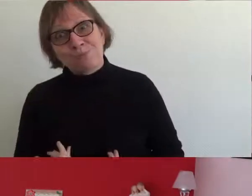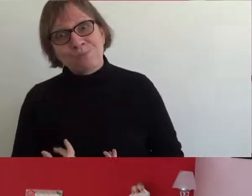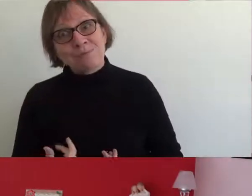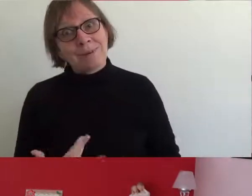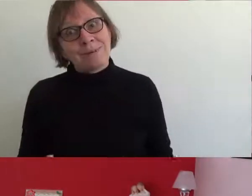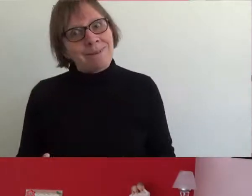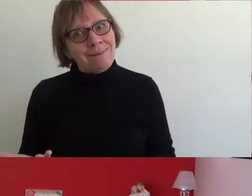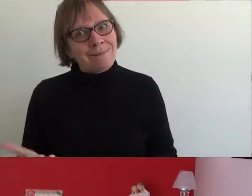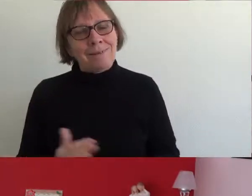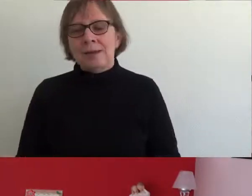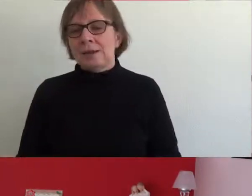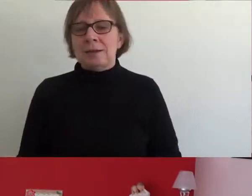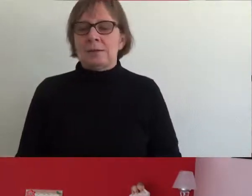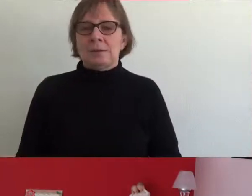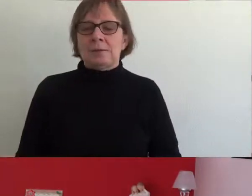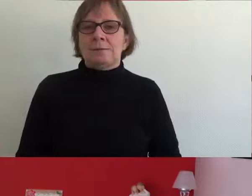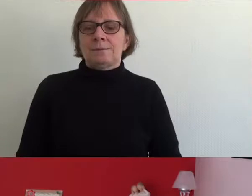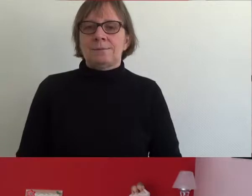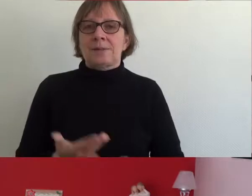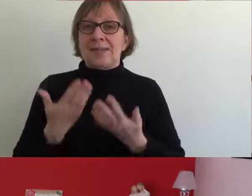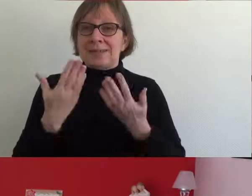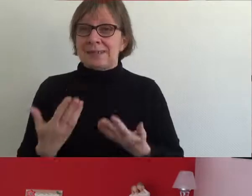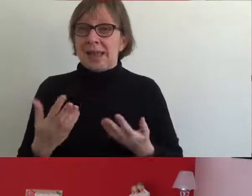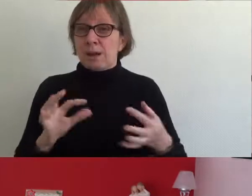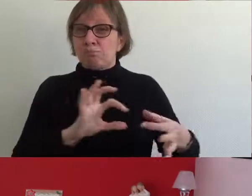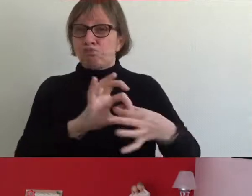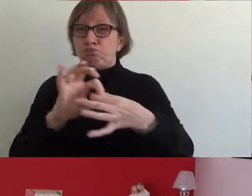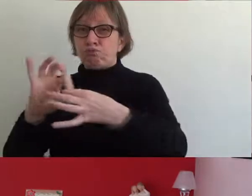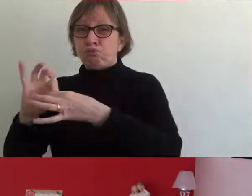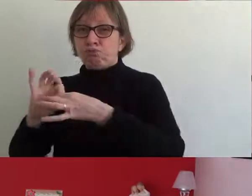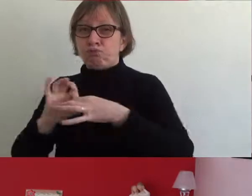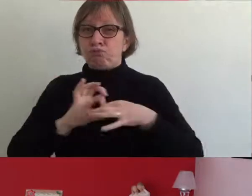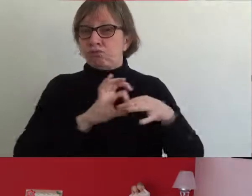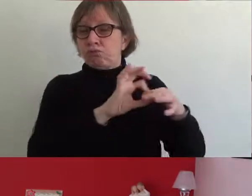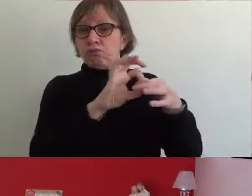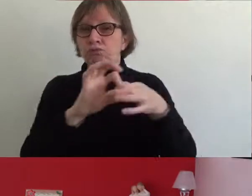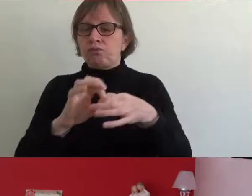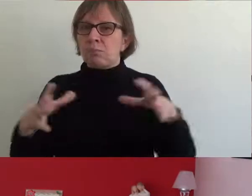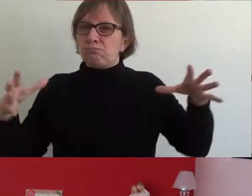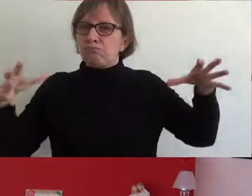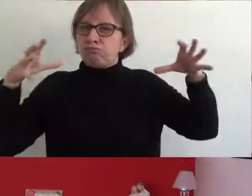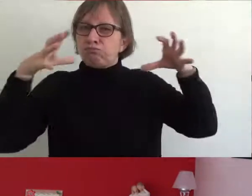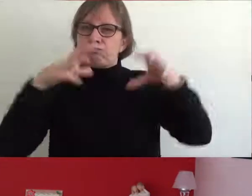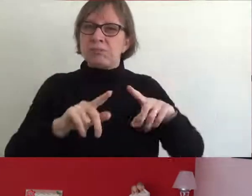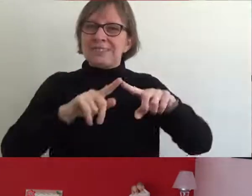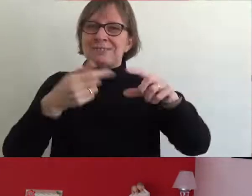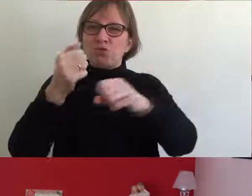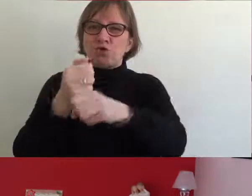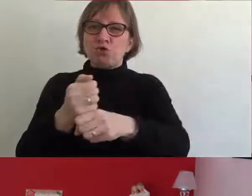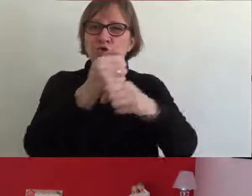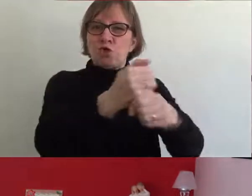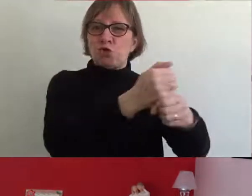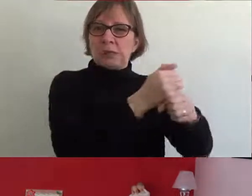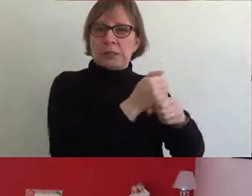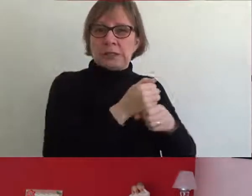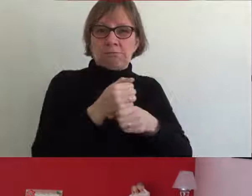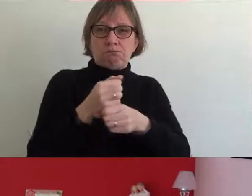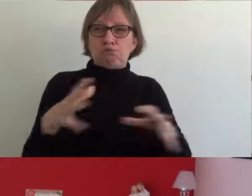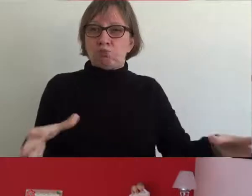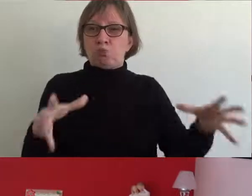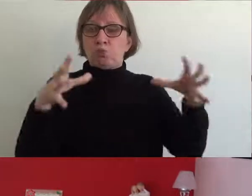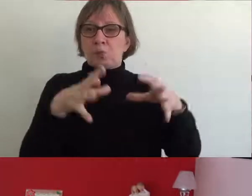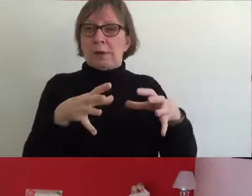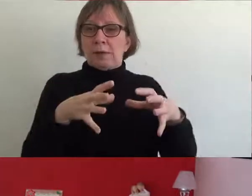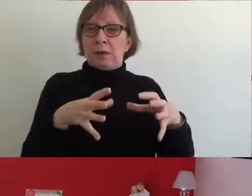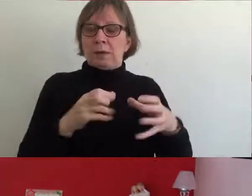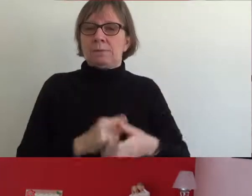Excellent. Hope you're not too out of breath after that. And now we are going to join in with this act of united worship, this united